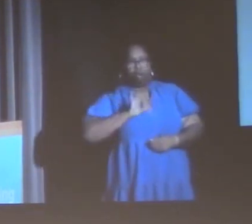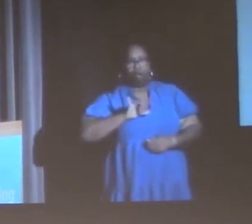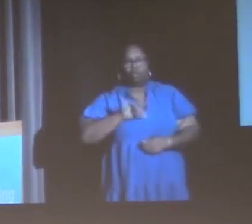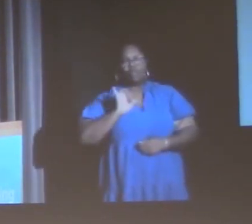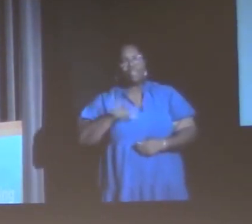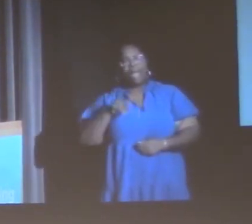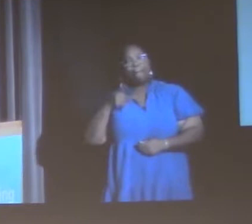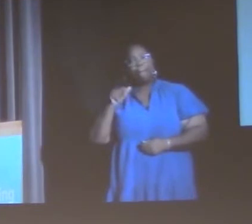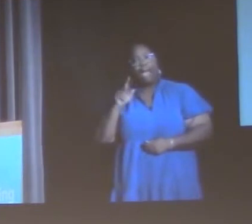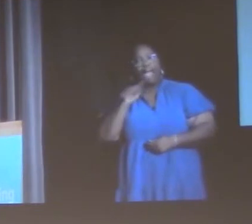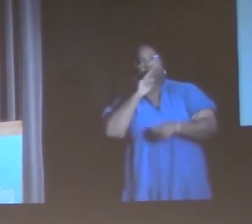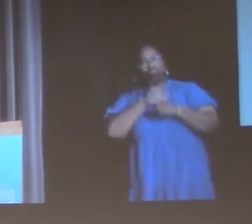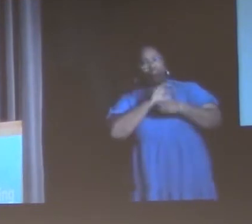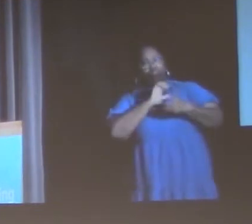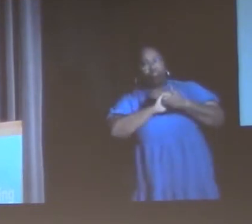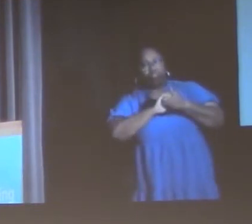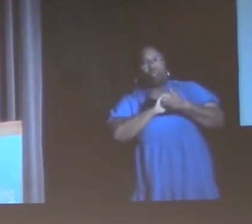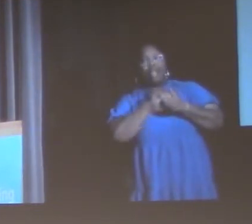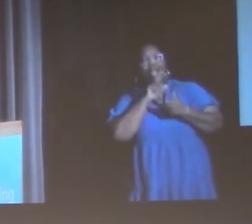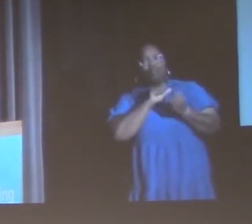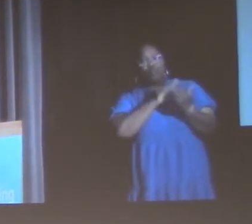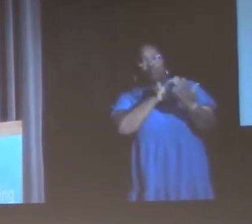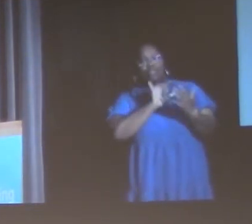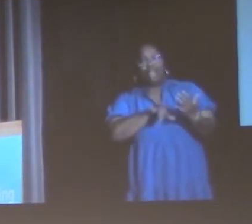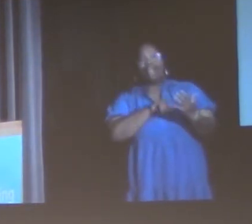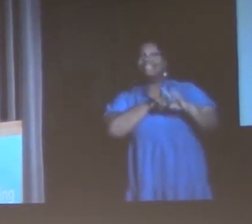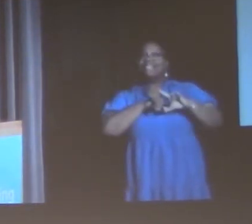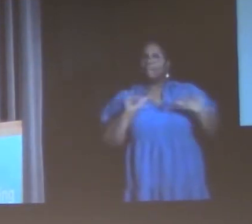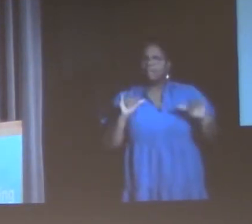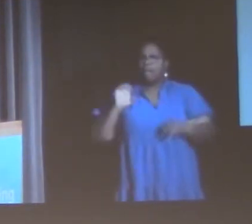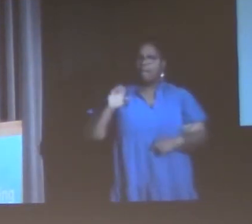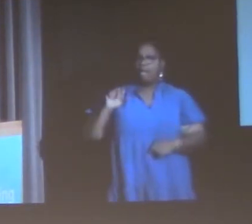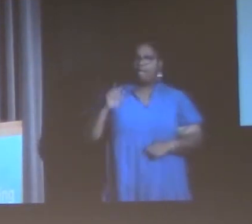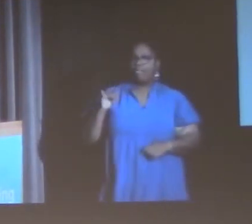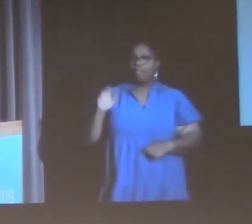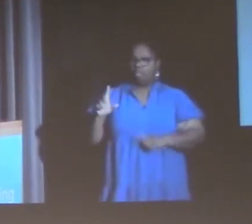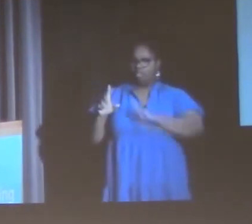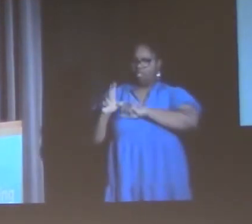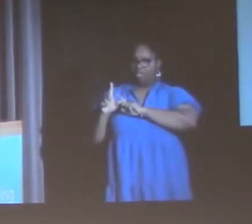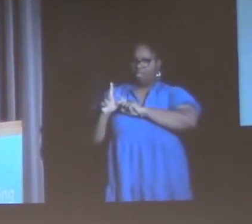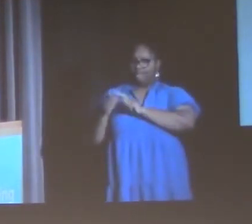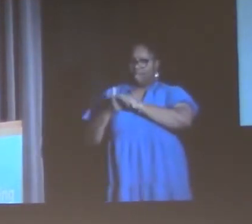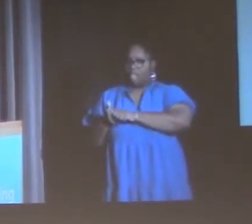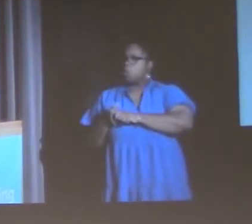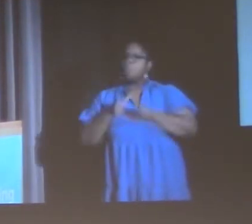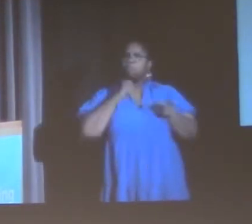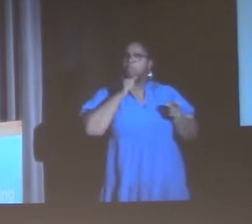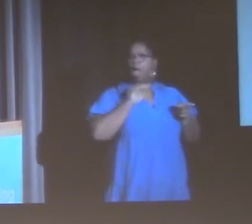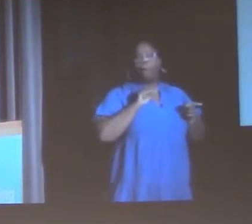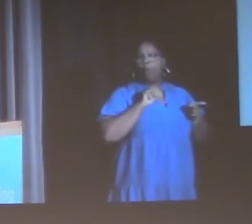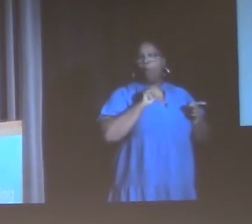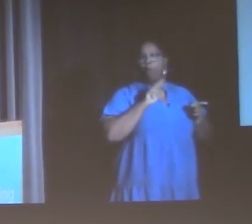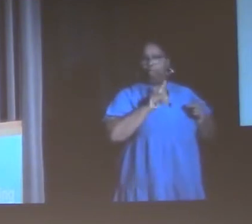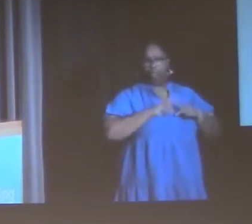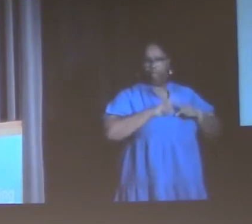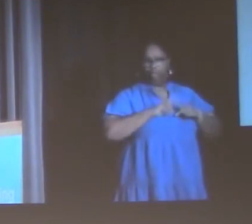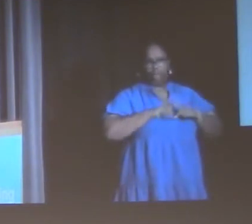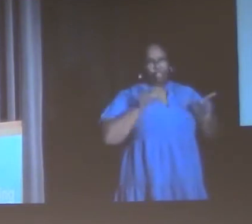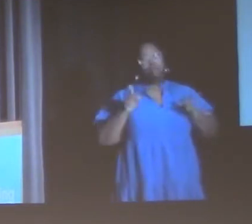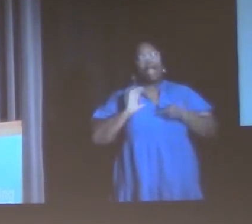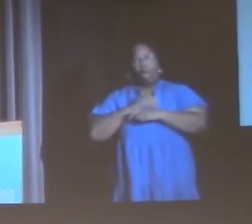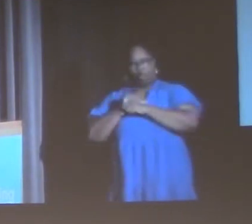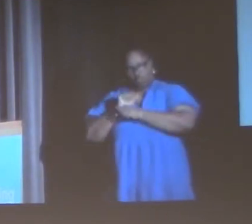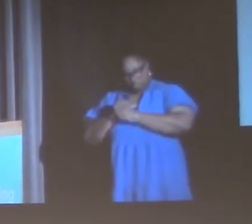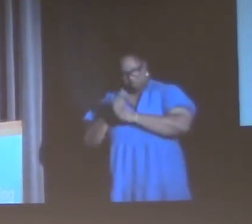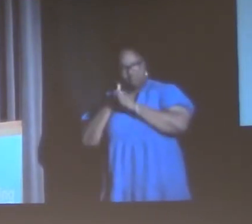And it also had to be ethical, you know, but not moral, right? I think we have a duty to be ethical, but not to be moral,